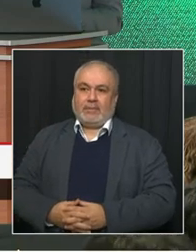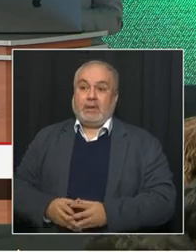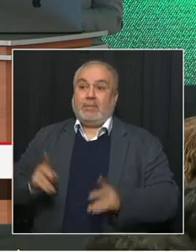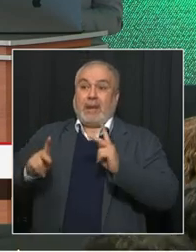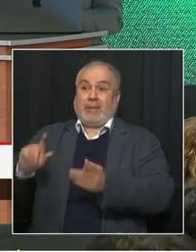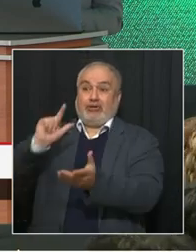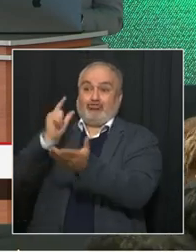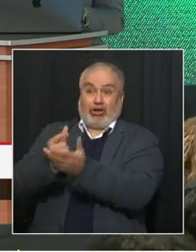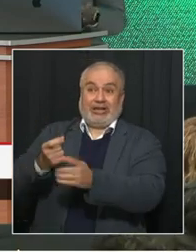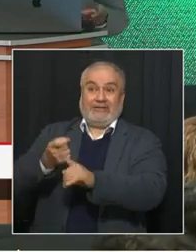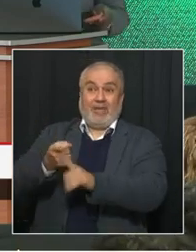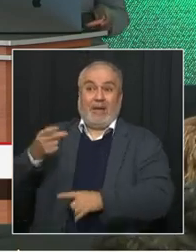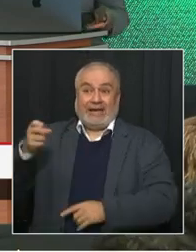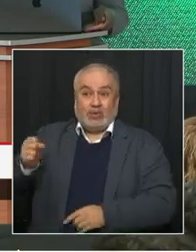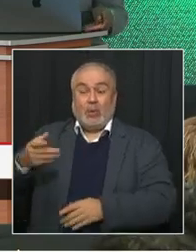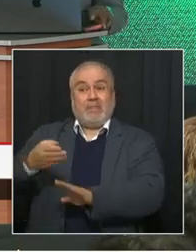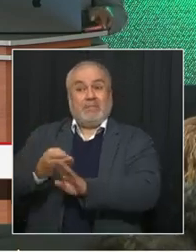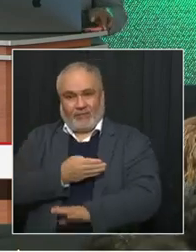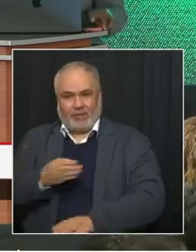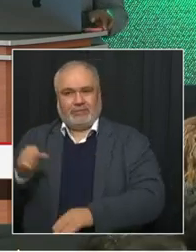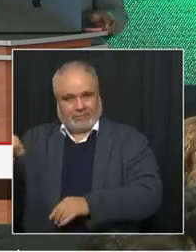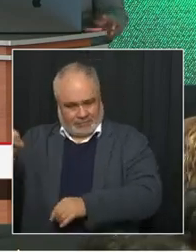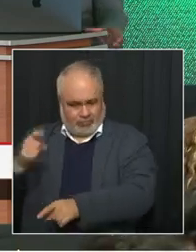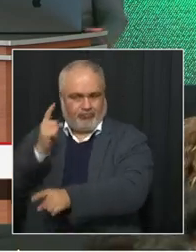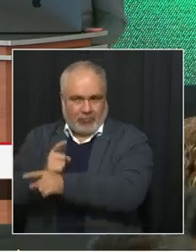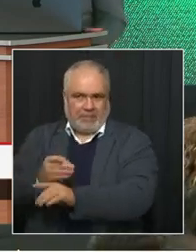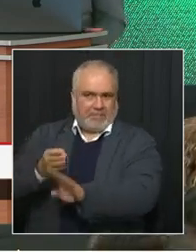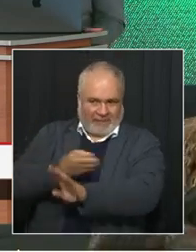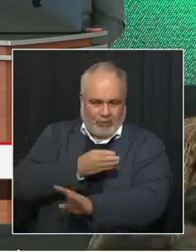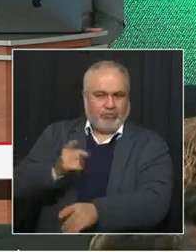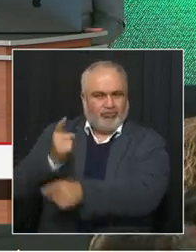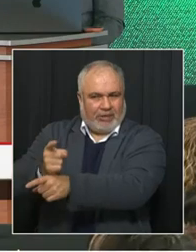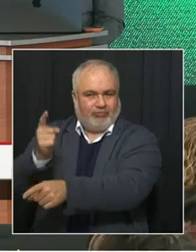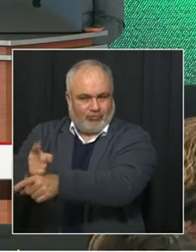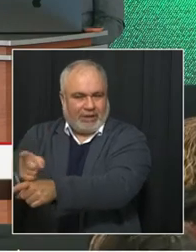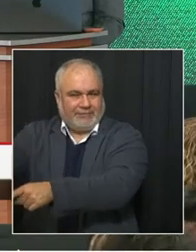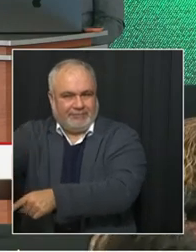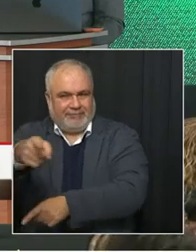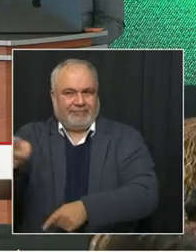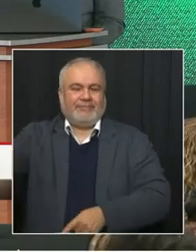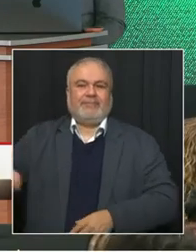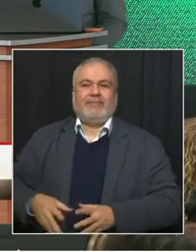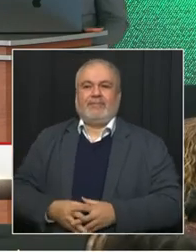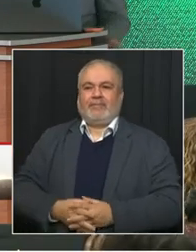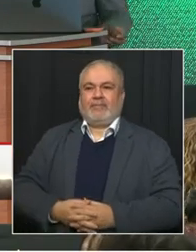yep. Great. Got it. Thank you. I think we have a question here from Ms. Shirley.